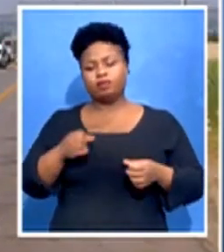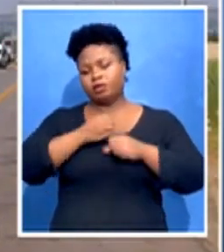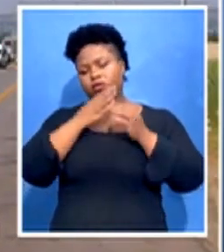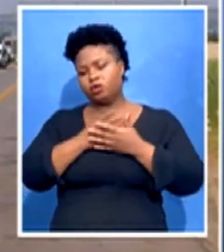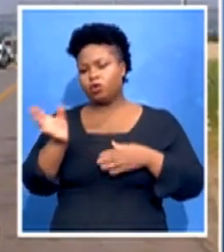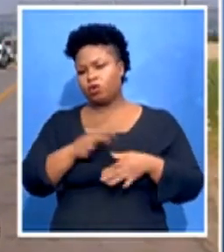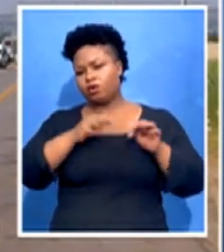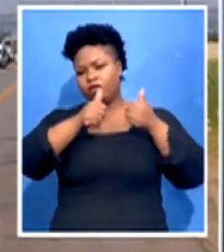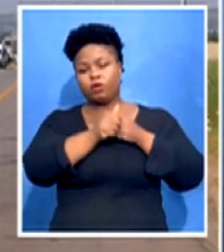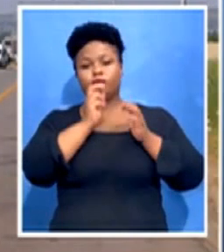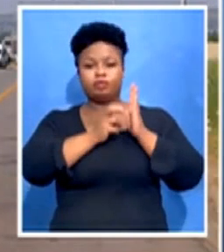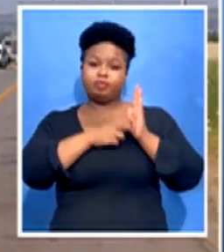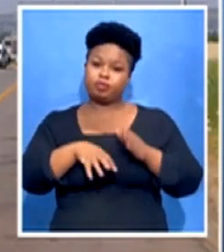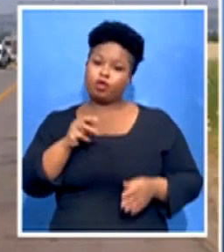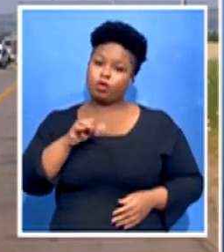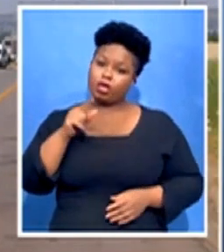tell us what you're witnessing there.